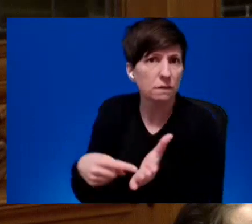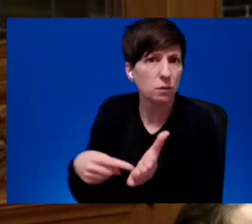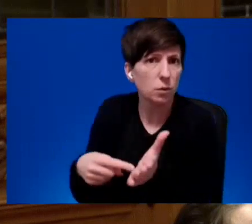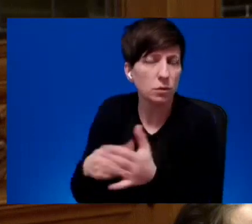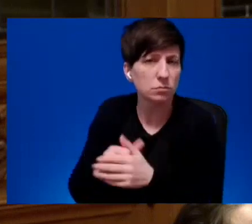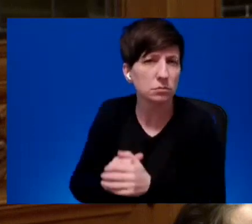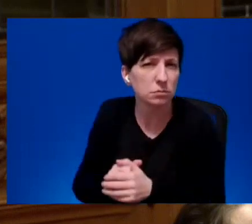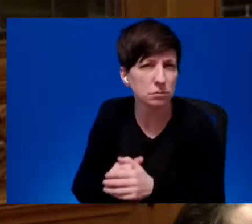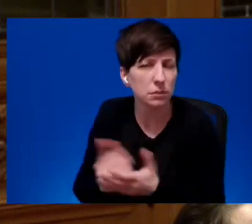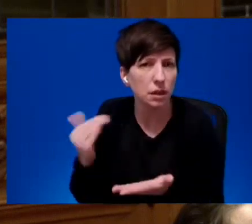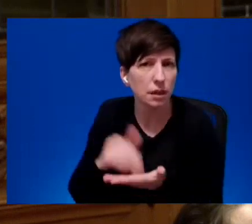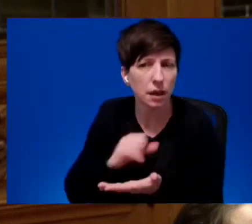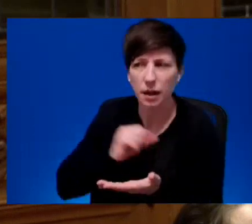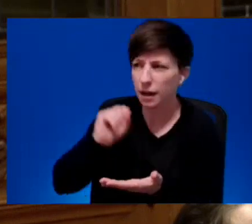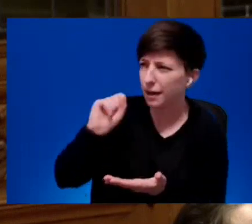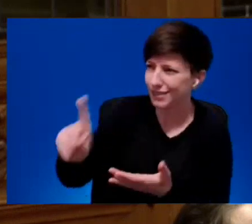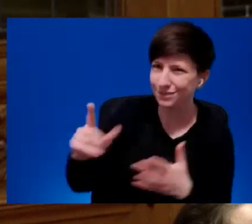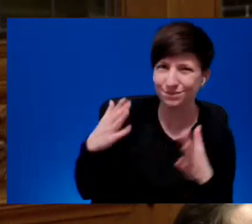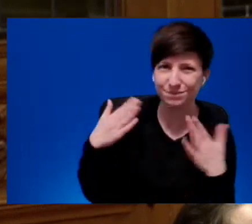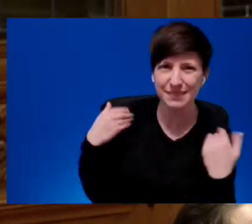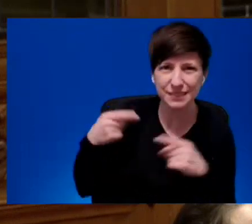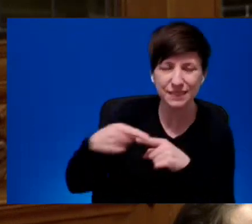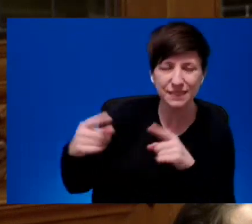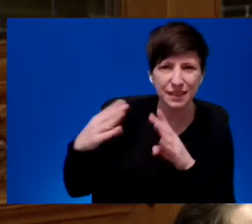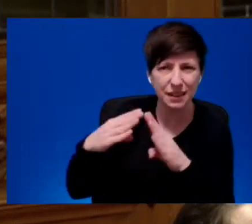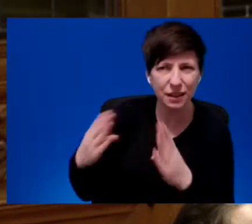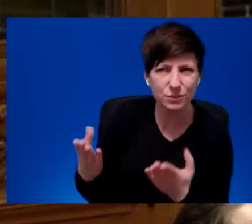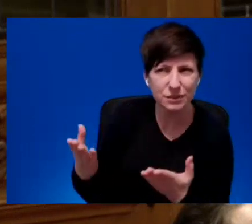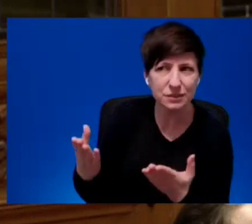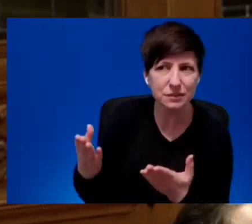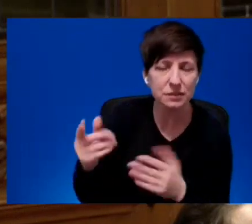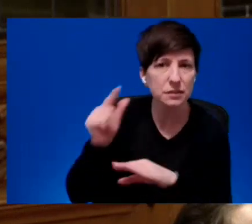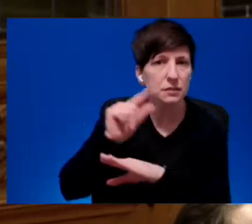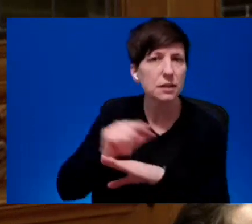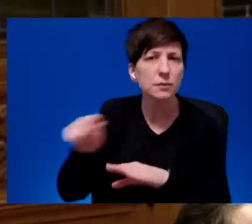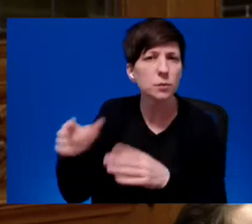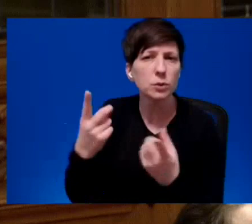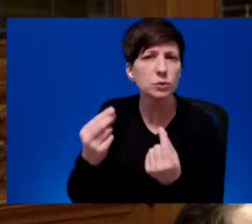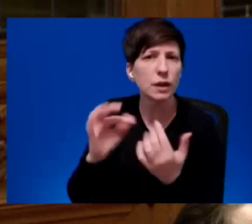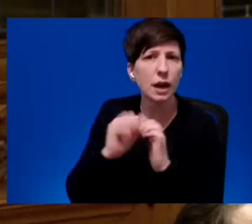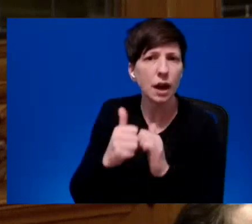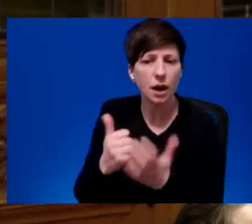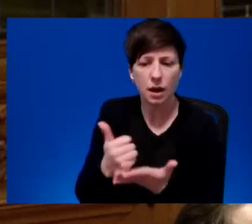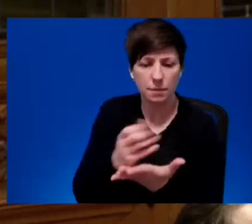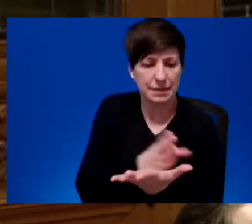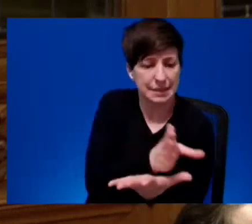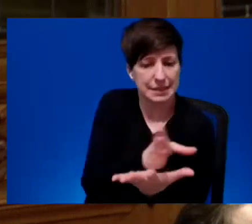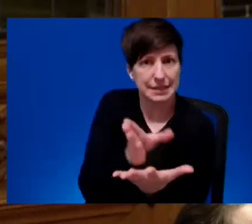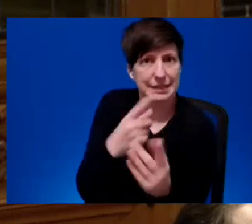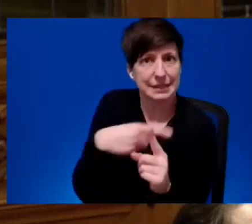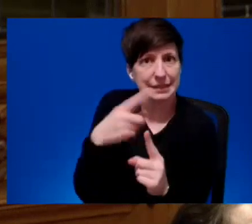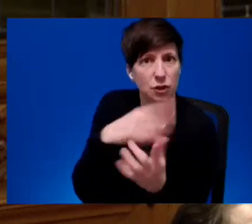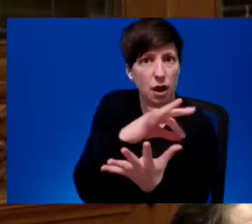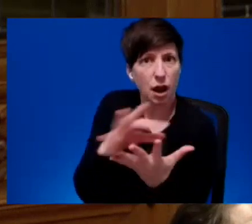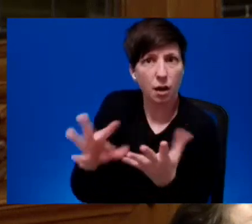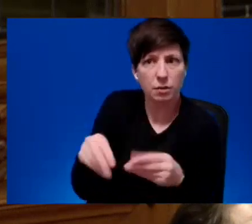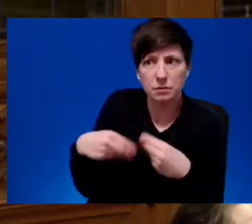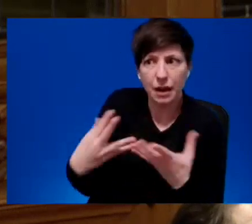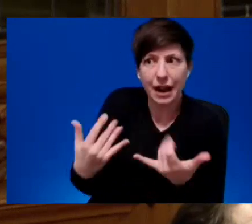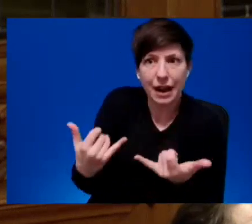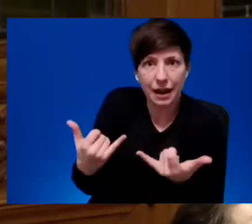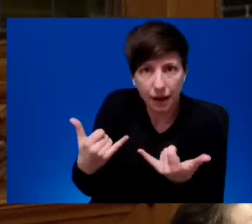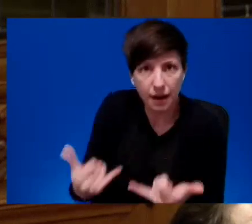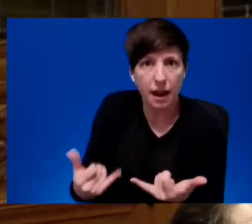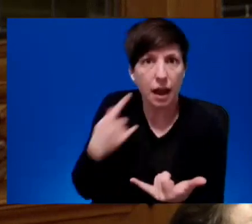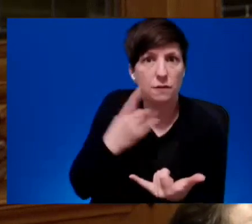Housing. What is the government doing to take quick action to deploy all potential housing options, including